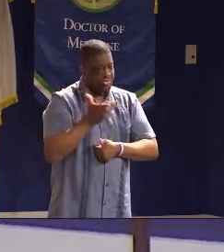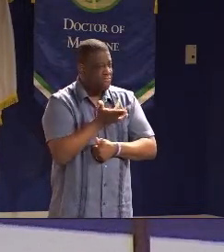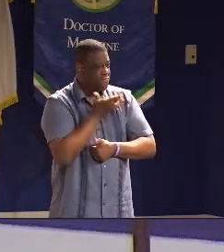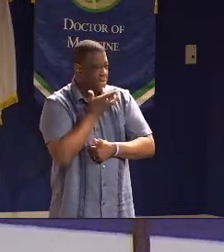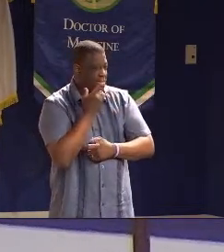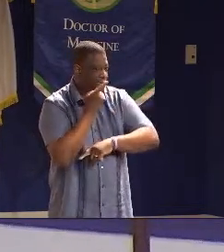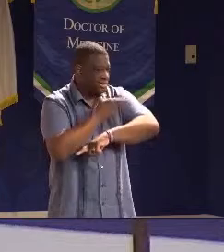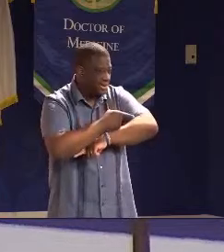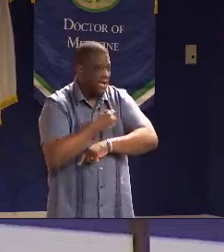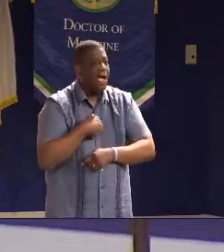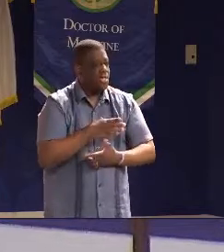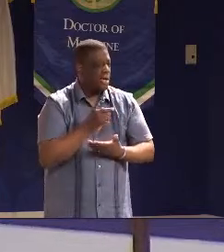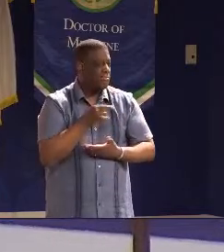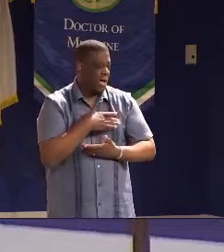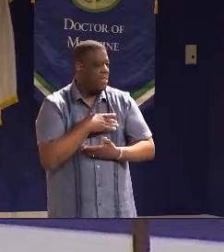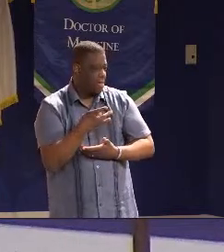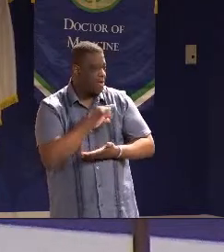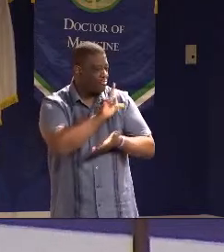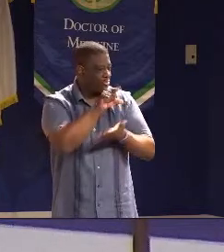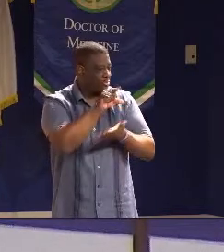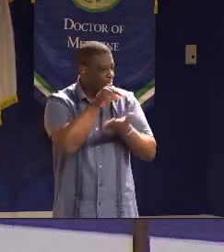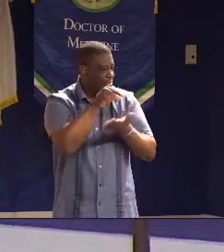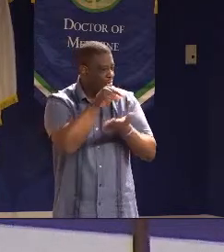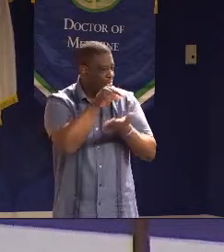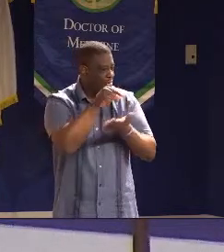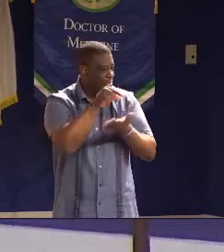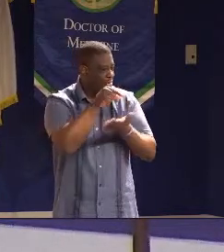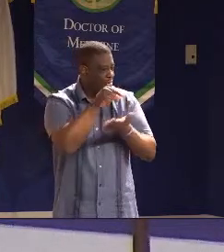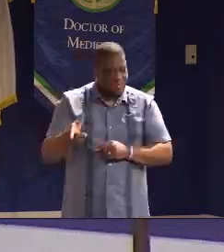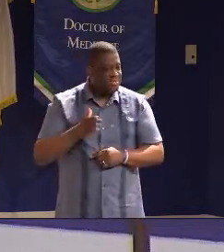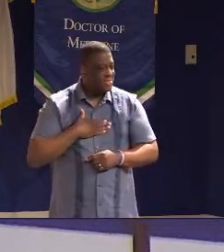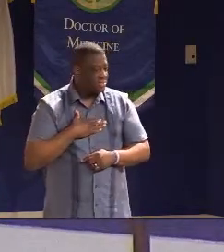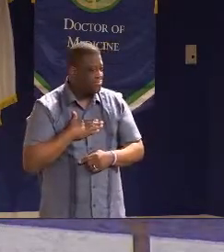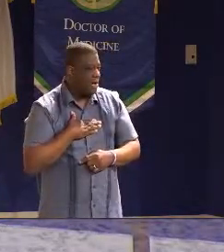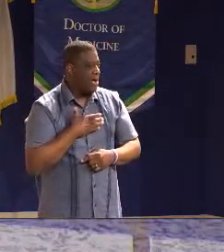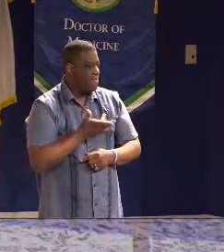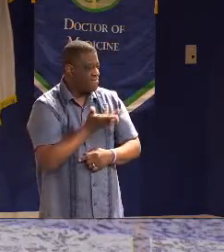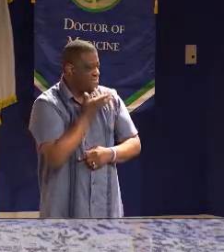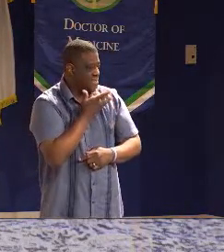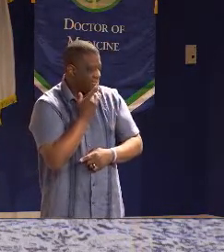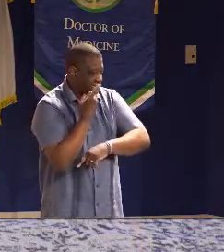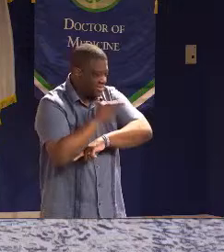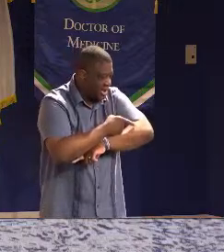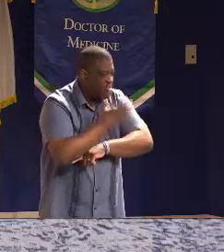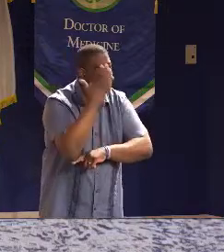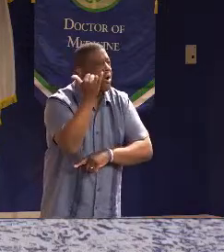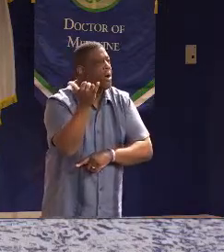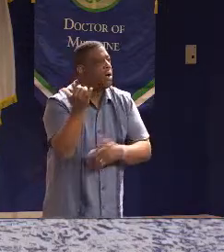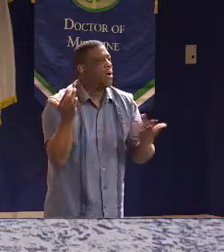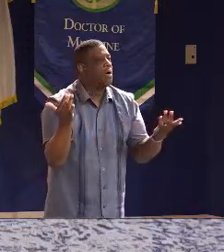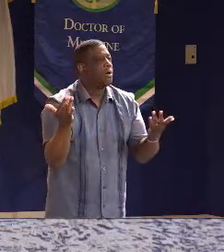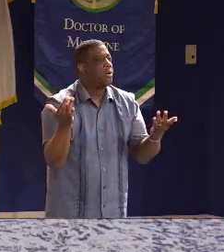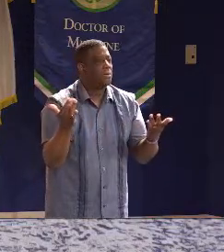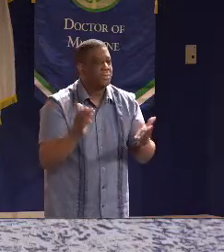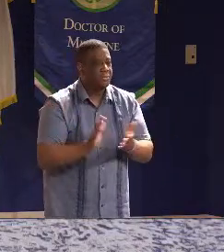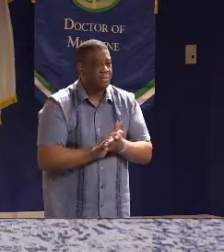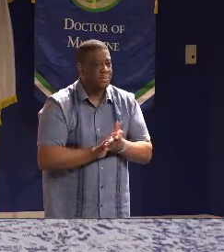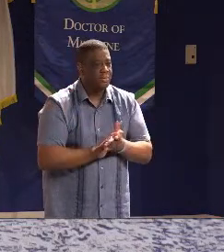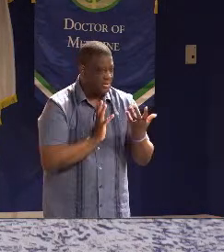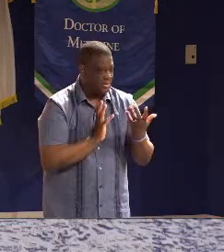I like graduation, but this is my most favorite day. It's my most favorite day because it is the